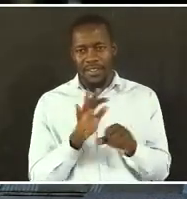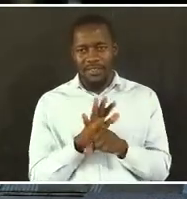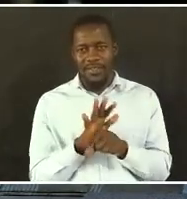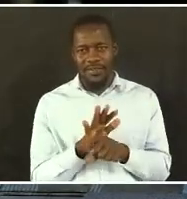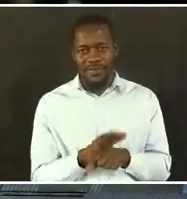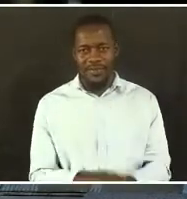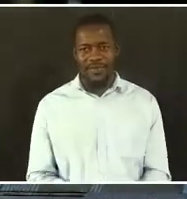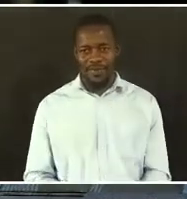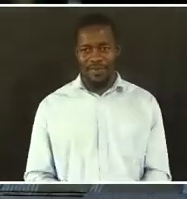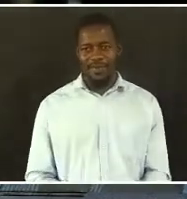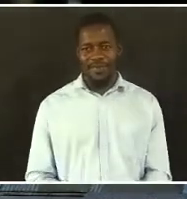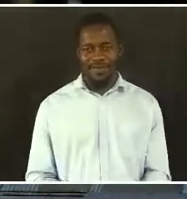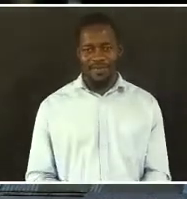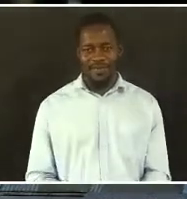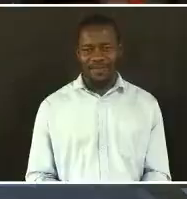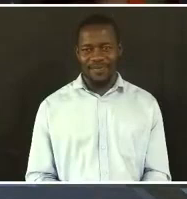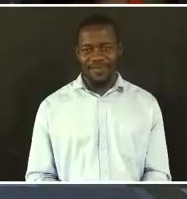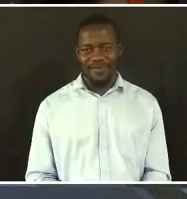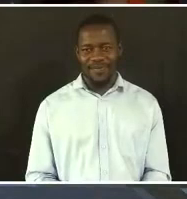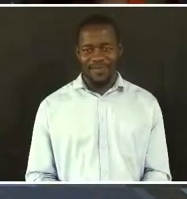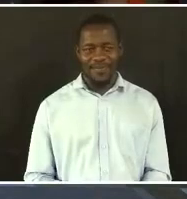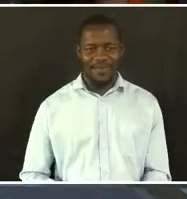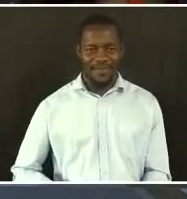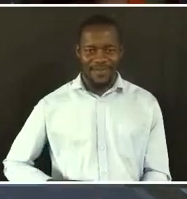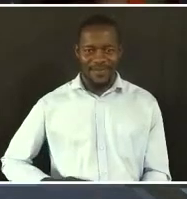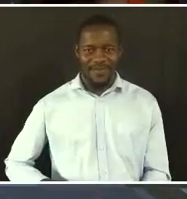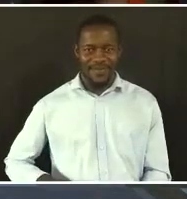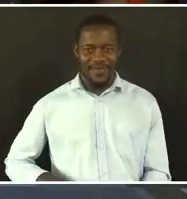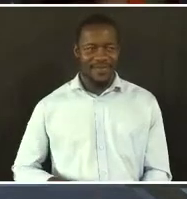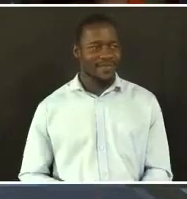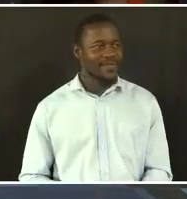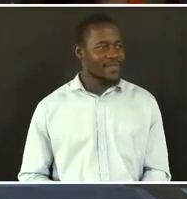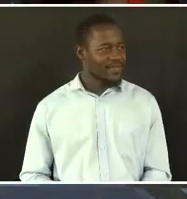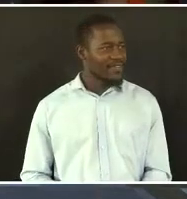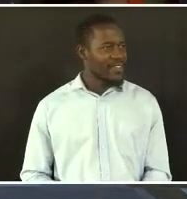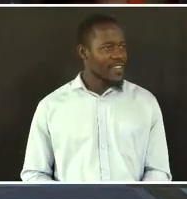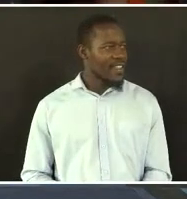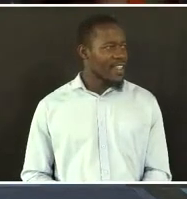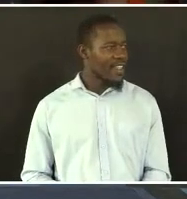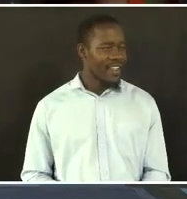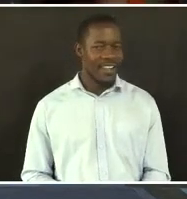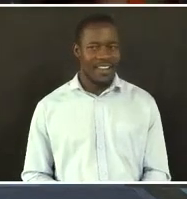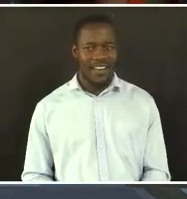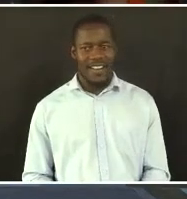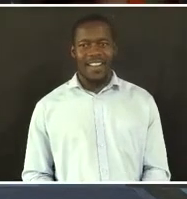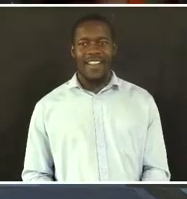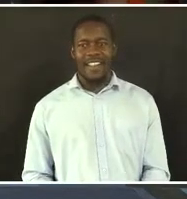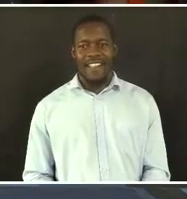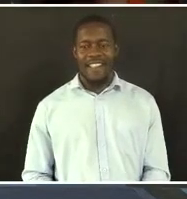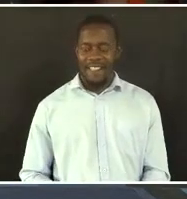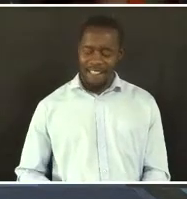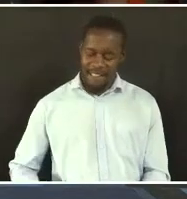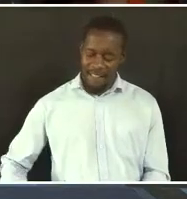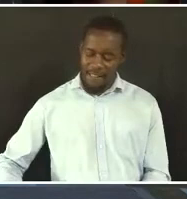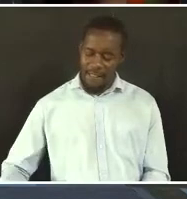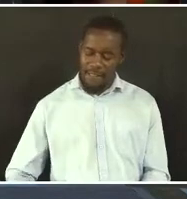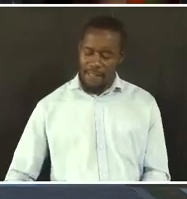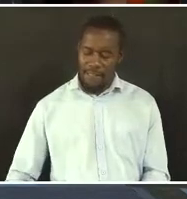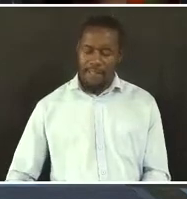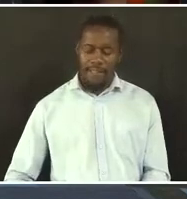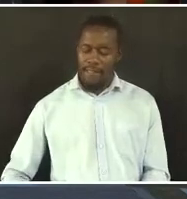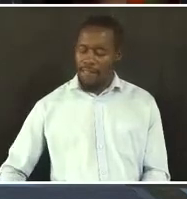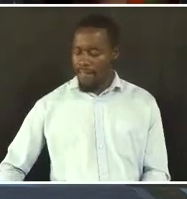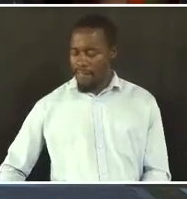meaningful. Yeah. Amen. Thank you very much, Sister Caroline. You know, hospital chaplains, it's about